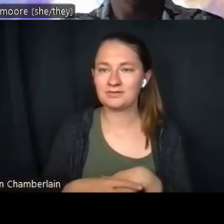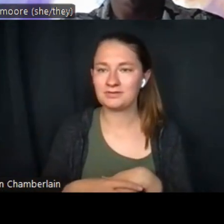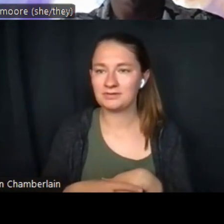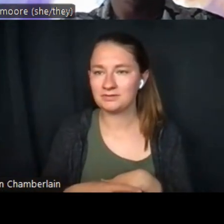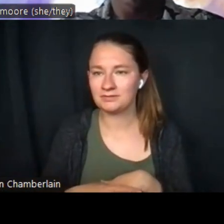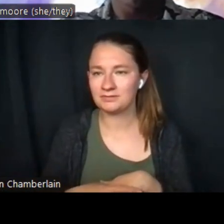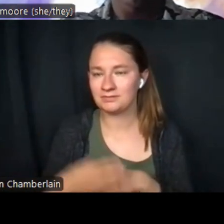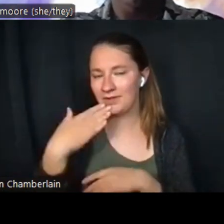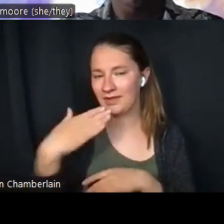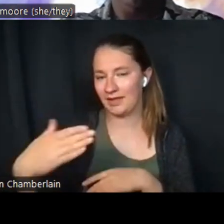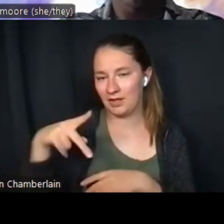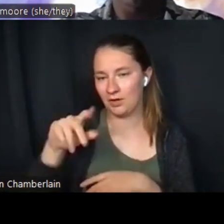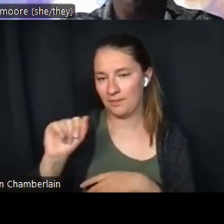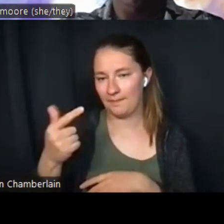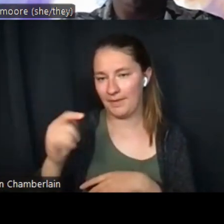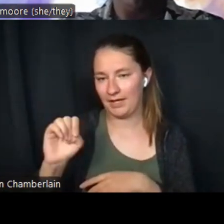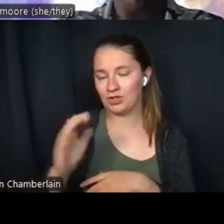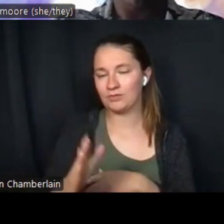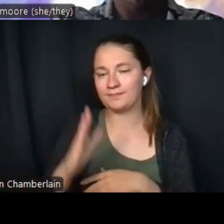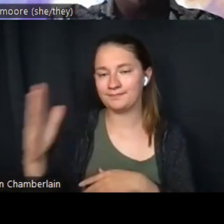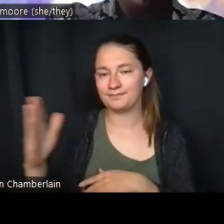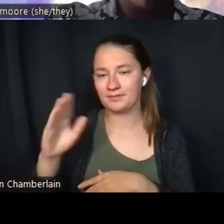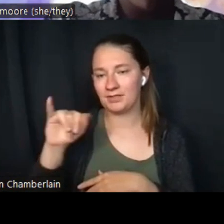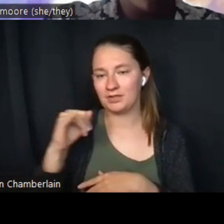Thank you, Paige. Next is Jim.